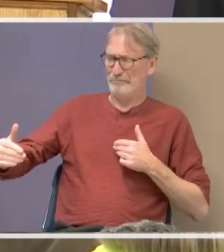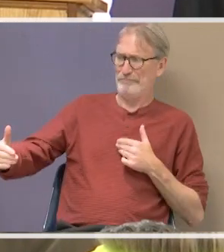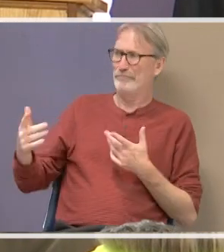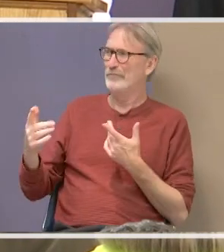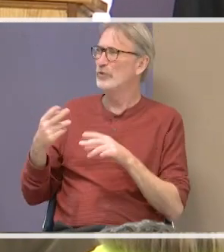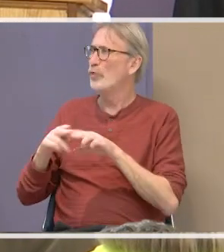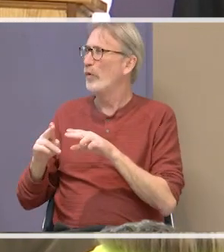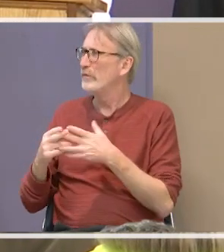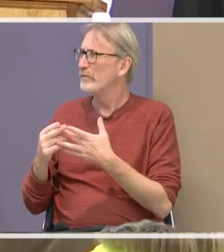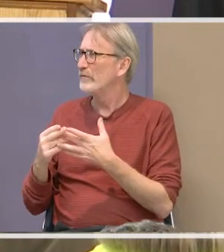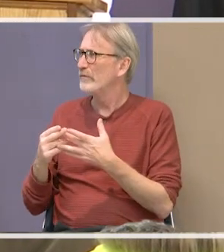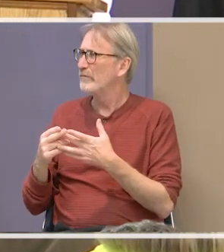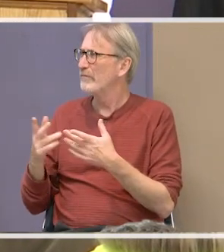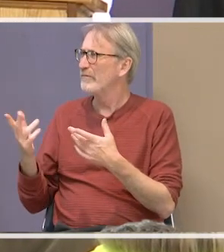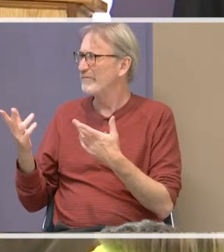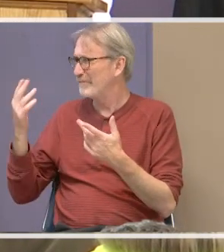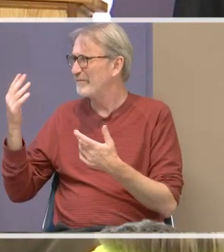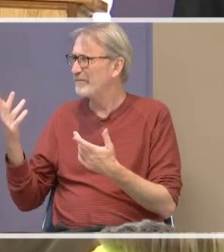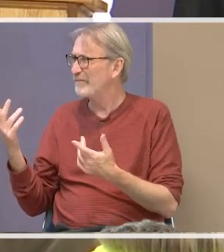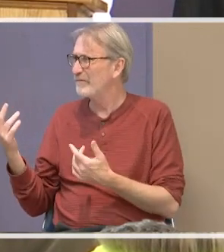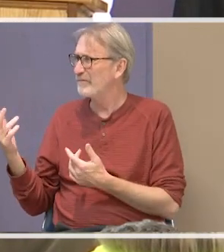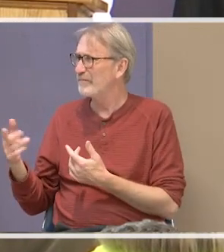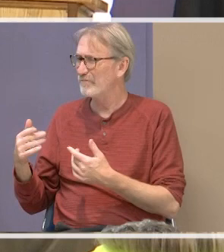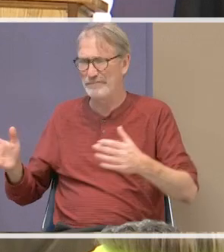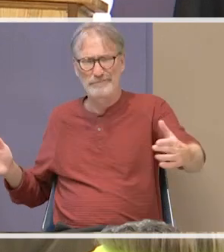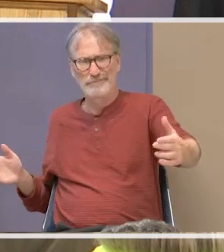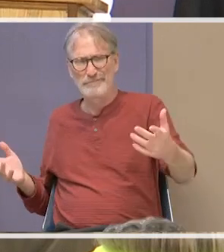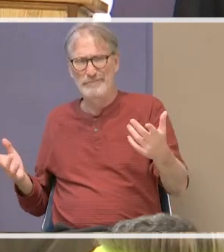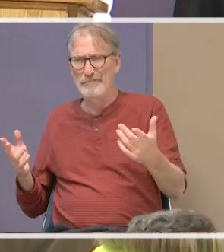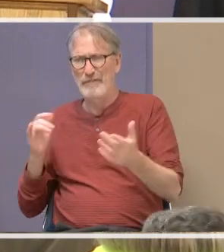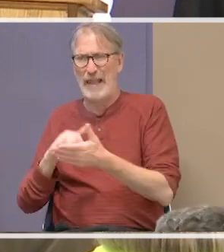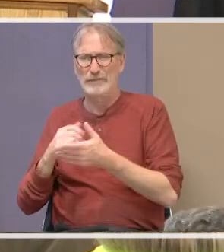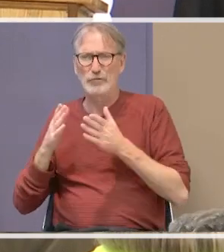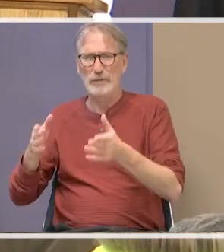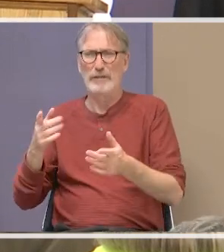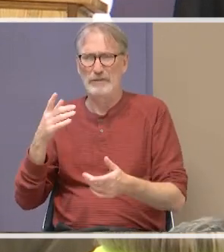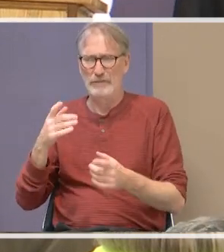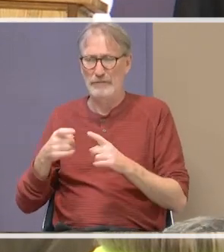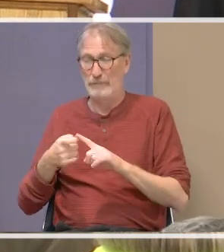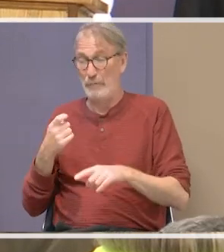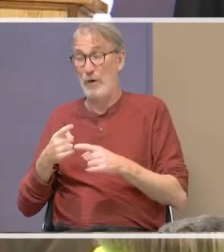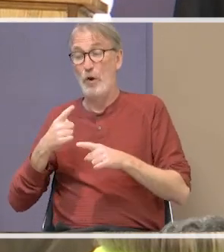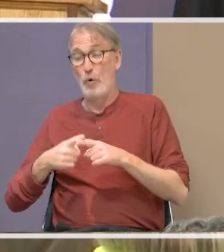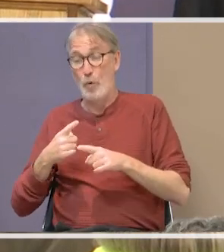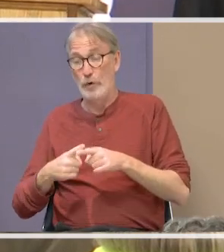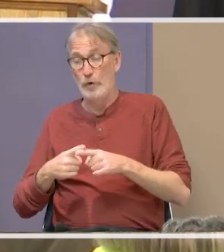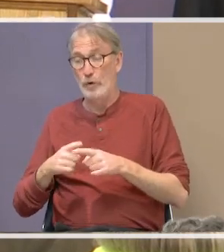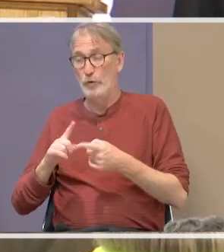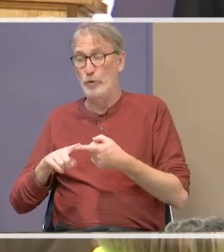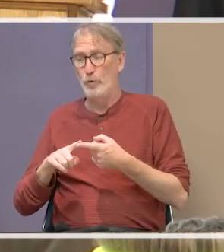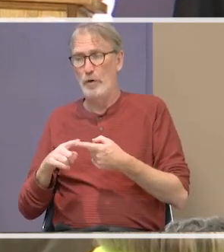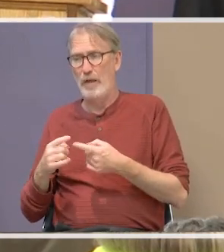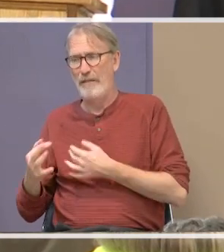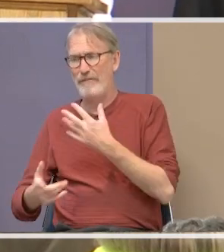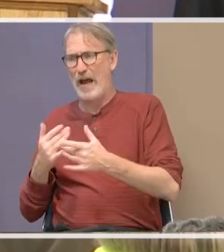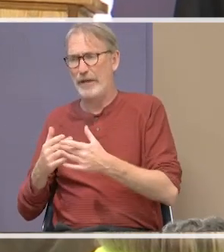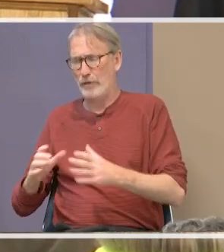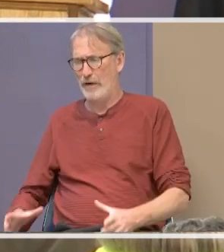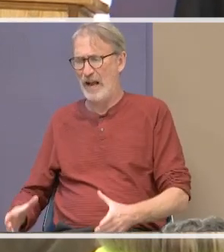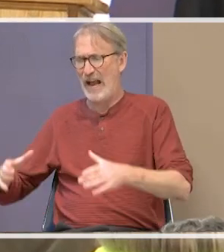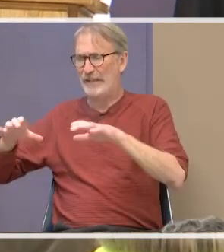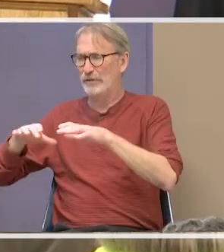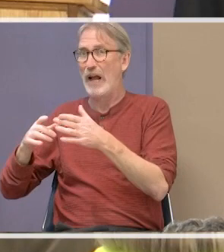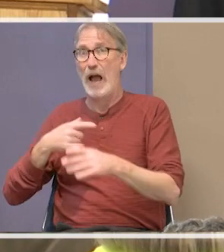brief length of street from the corner to the fire hydrant? I've noticed